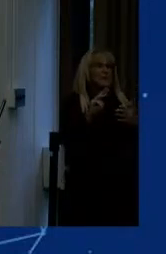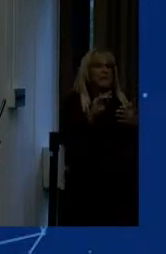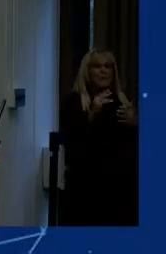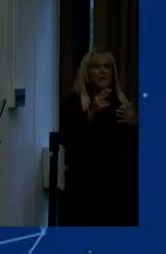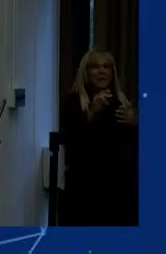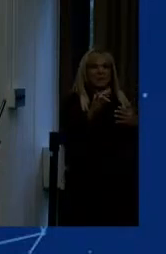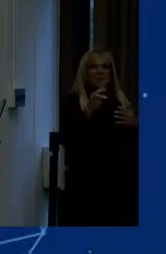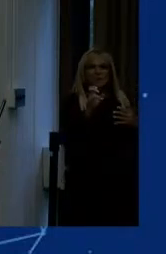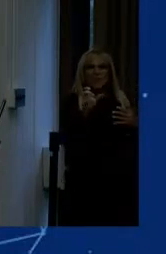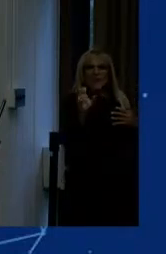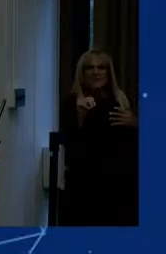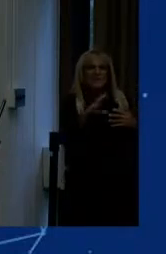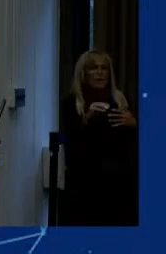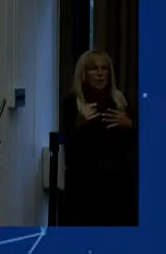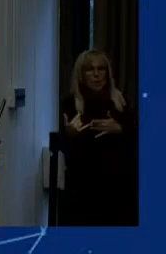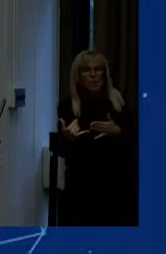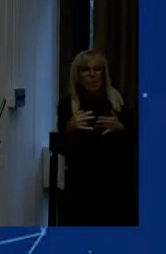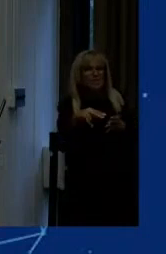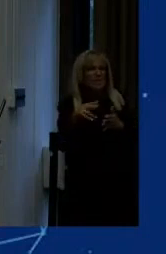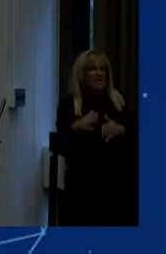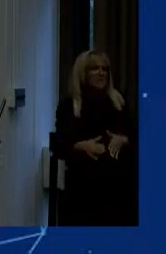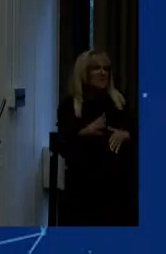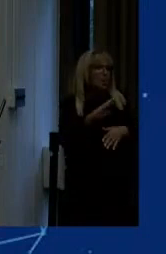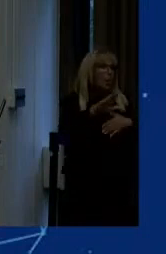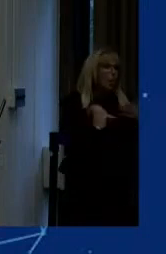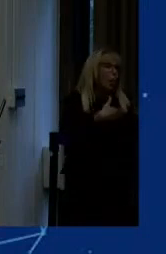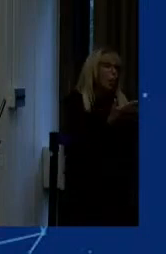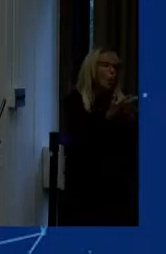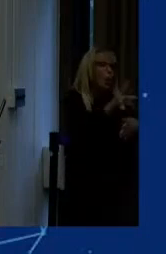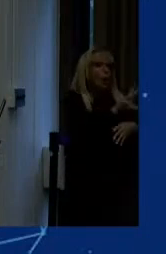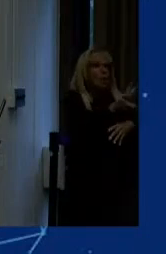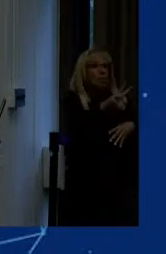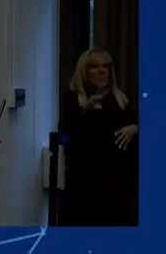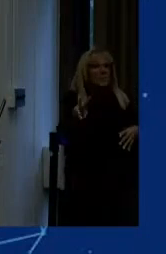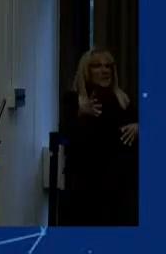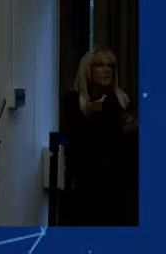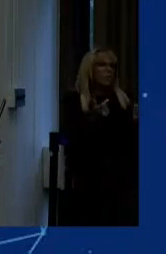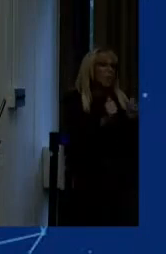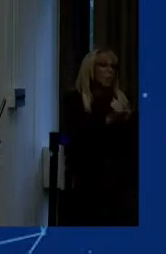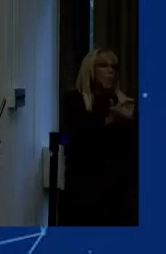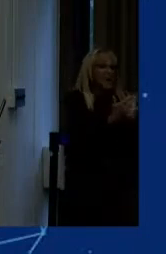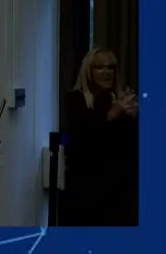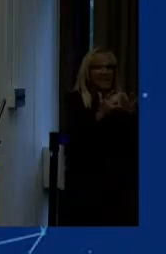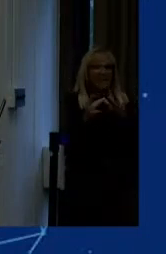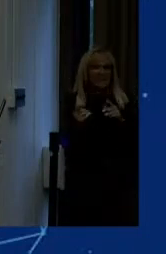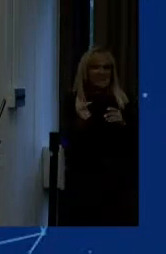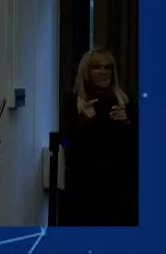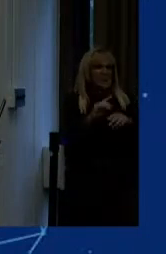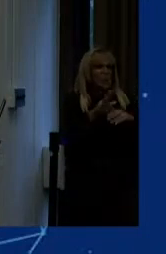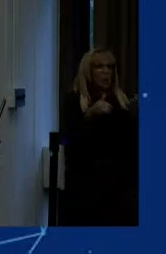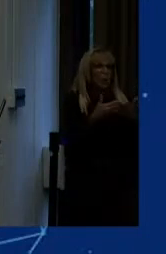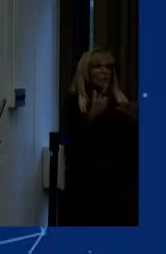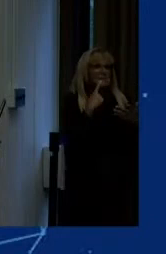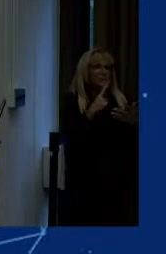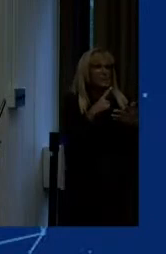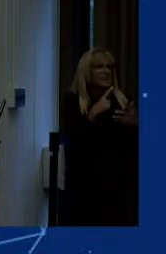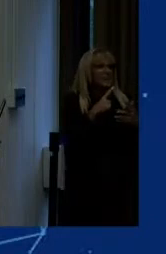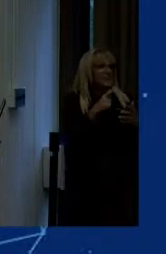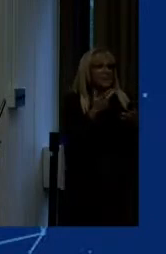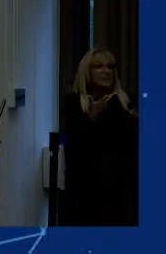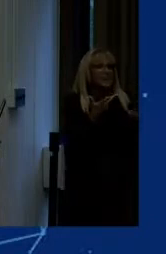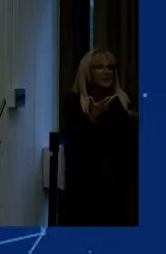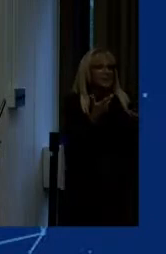on current dancers. Every single website it suggested with links, everyone came up as page not found because they're all